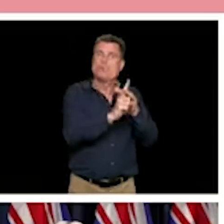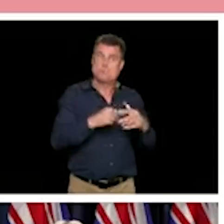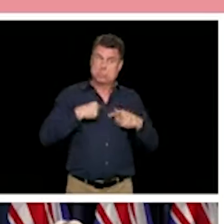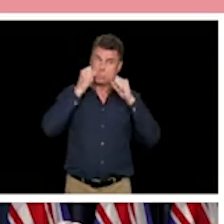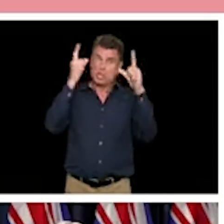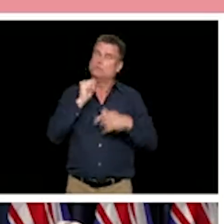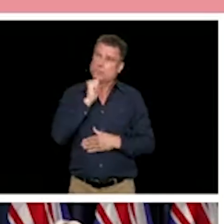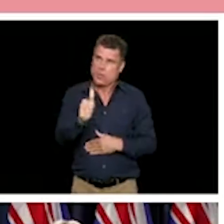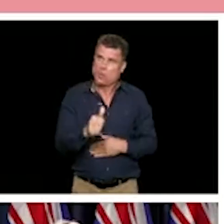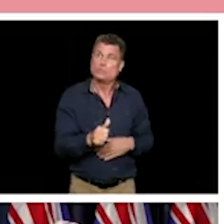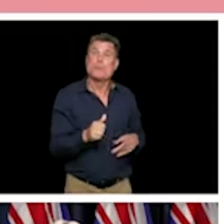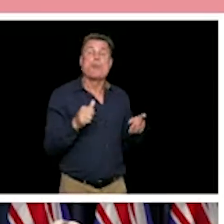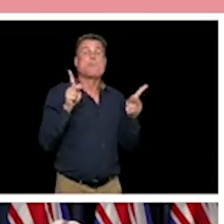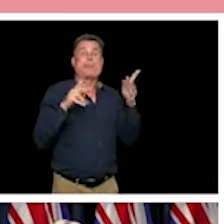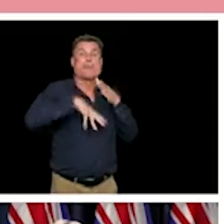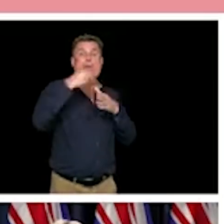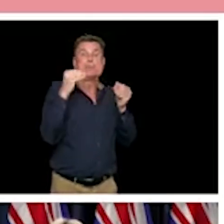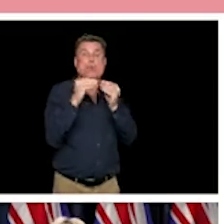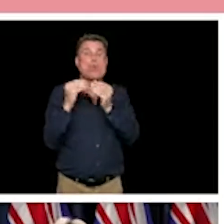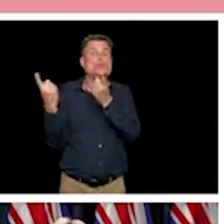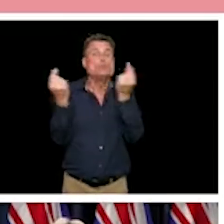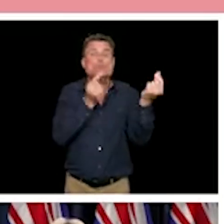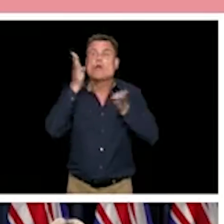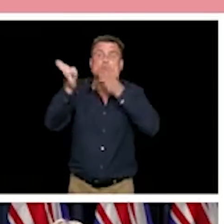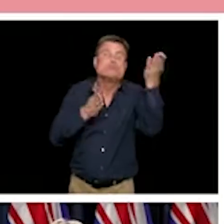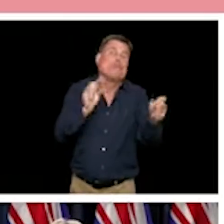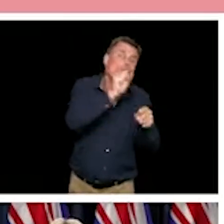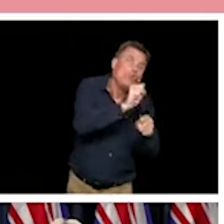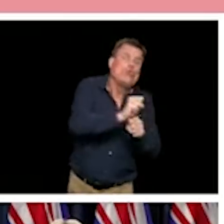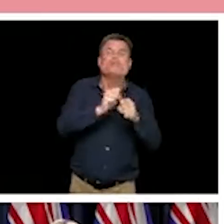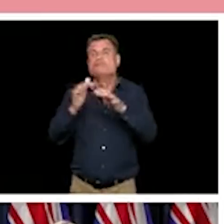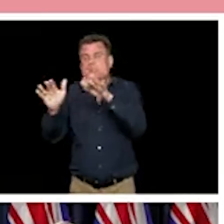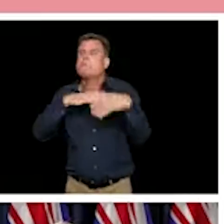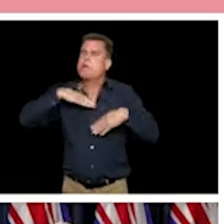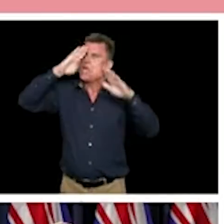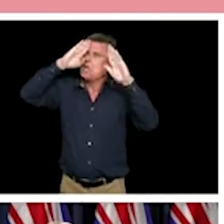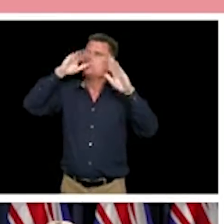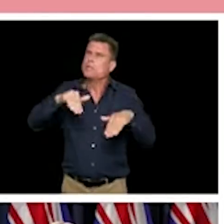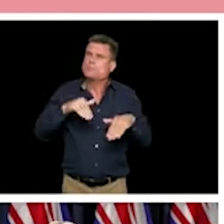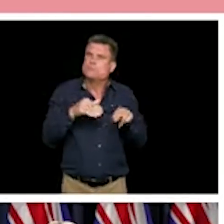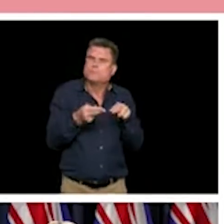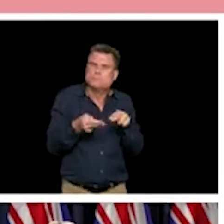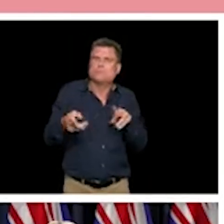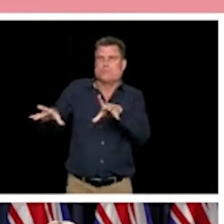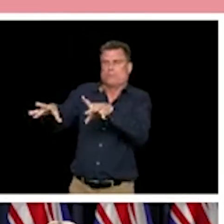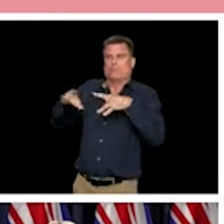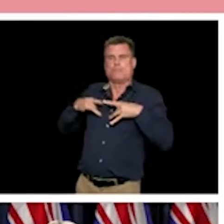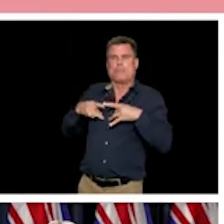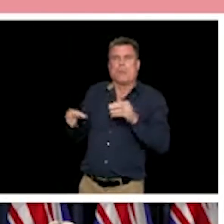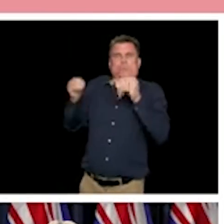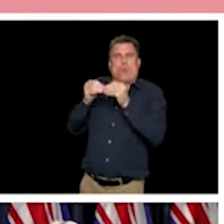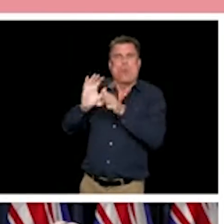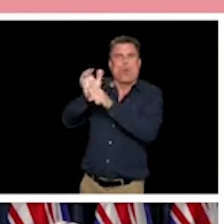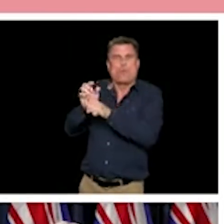no surprise, as we knew, as we started to increase and open up and move into our restart phases, we were going to see more